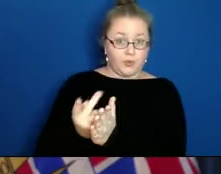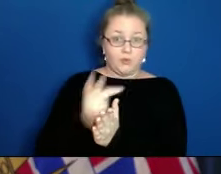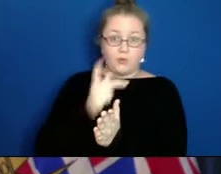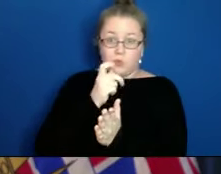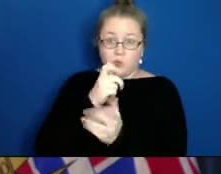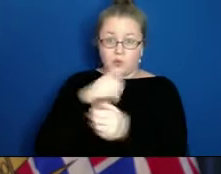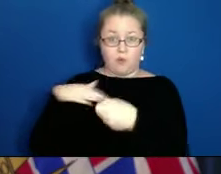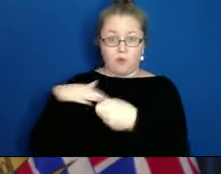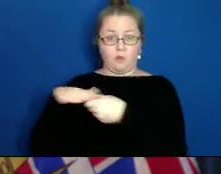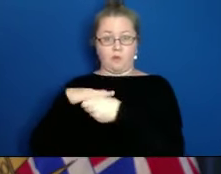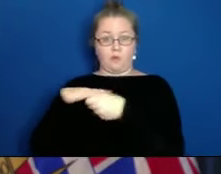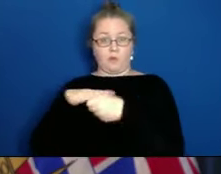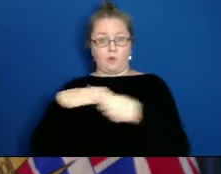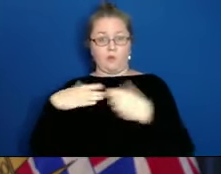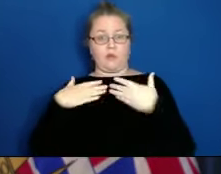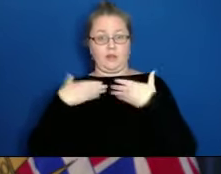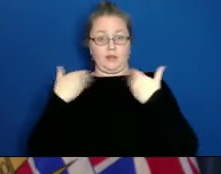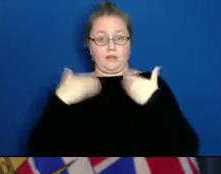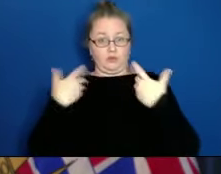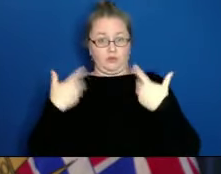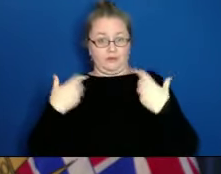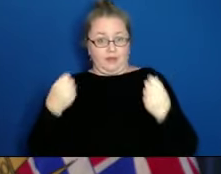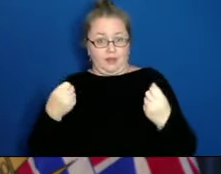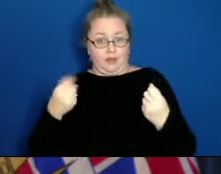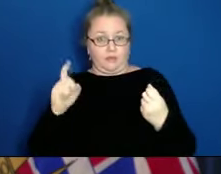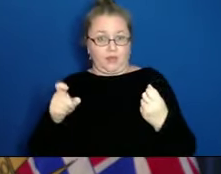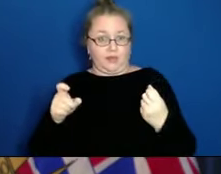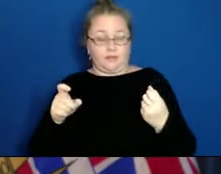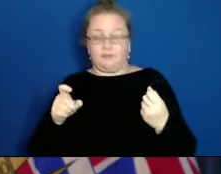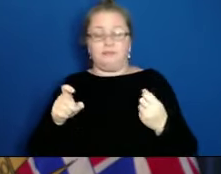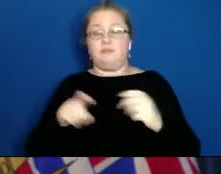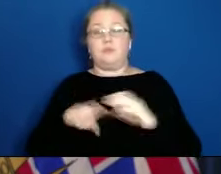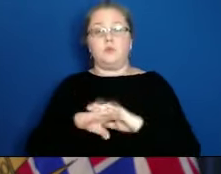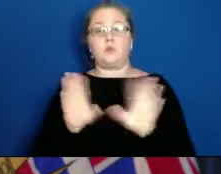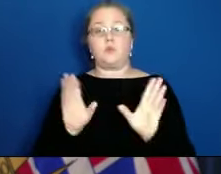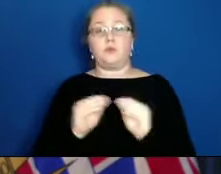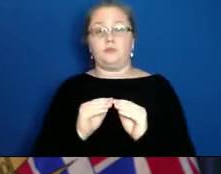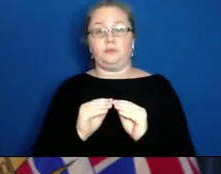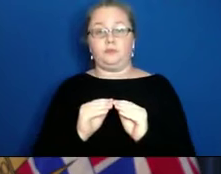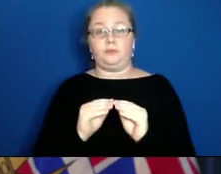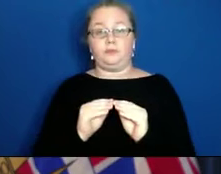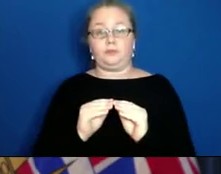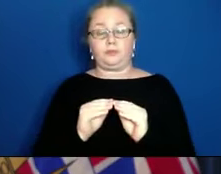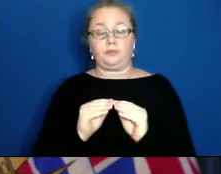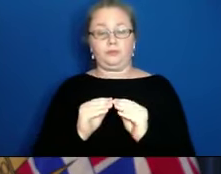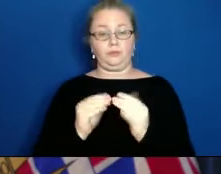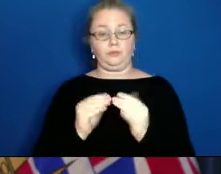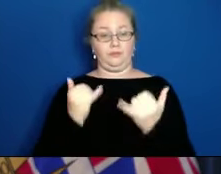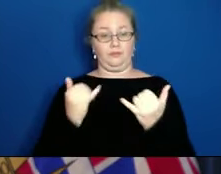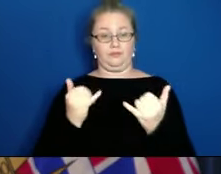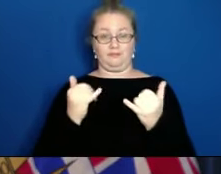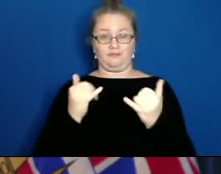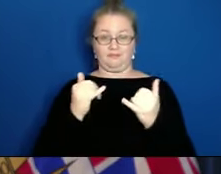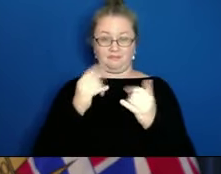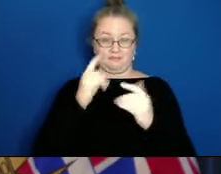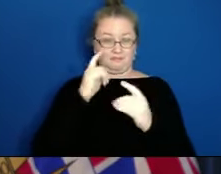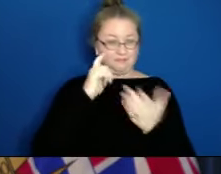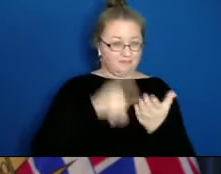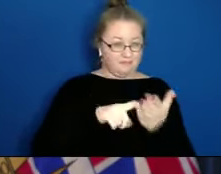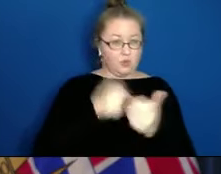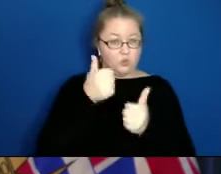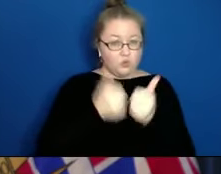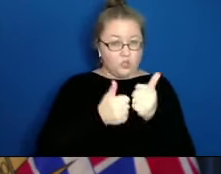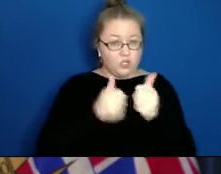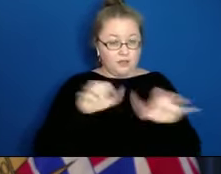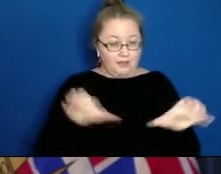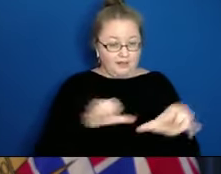could restart these activities. That is no longer the case. We have narrowed down those activities that